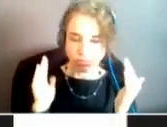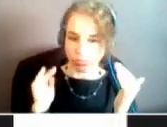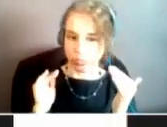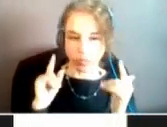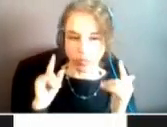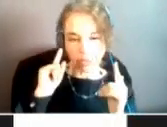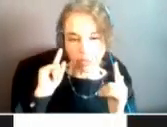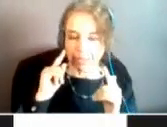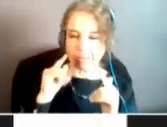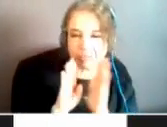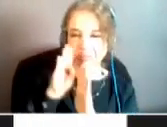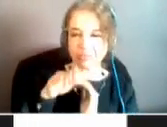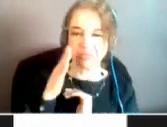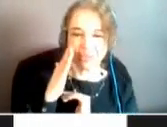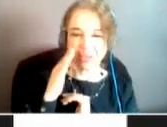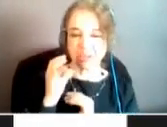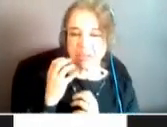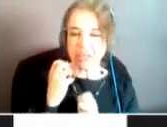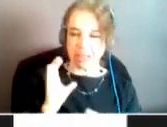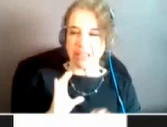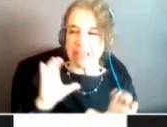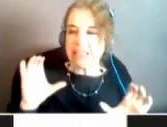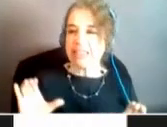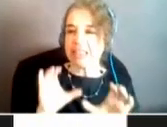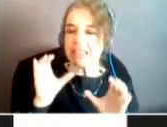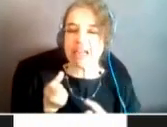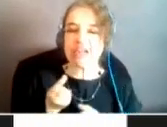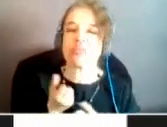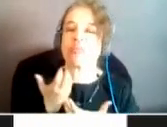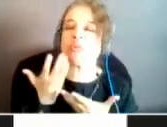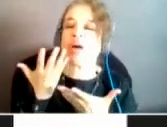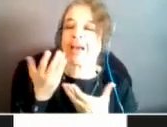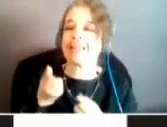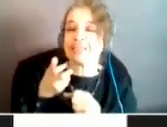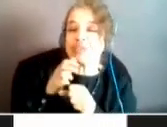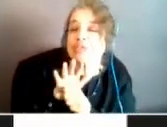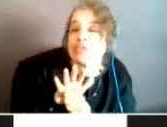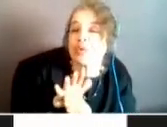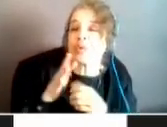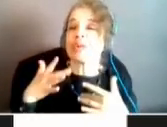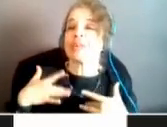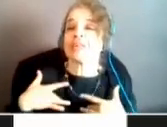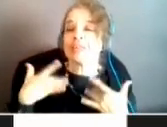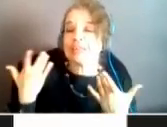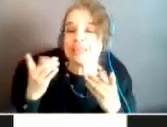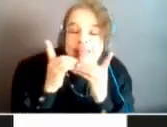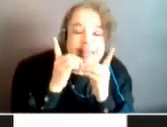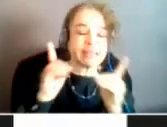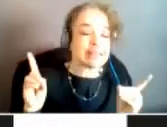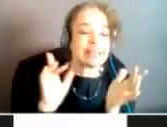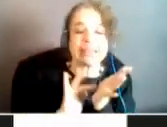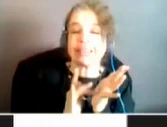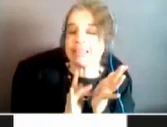cycling of moods, coping styles, acting out versus expressing, stressful events, bereavement, divorce, medical